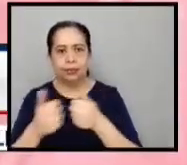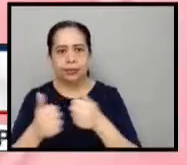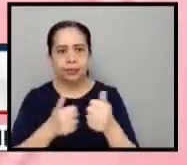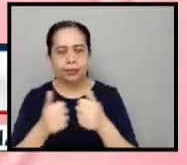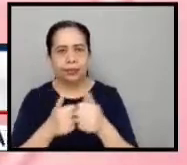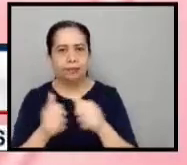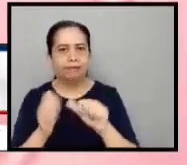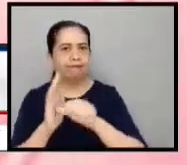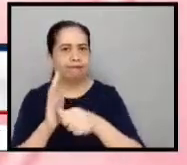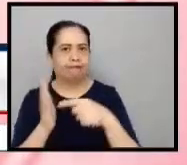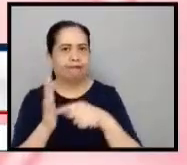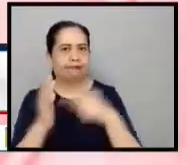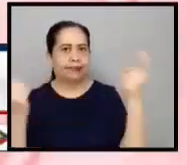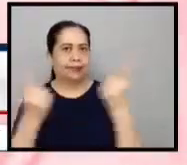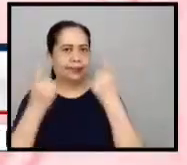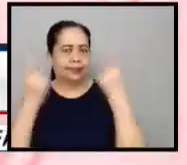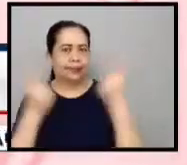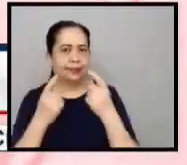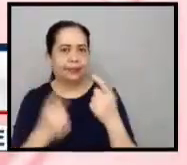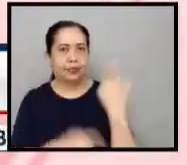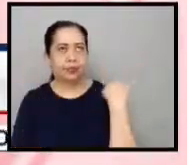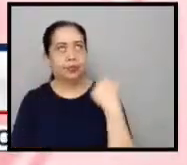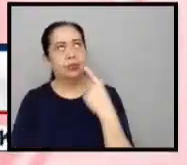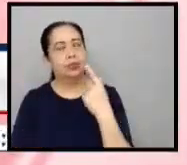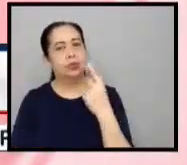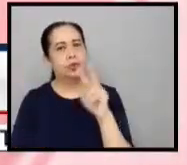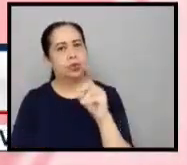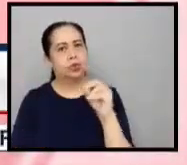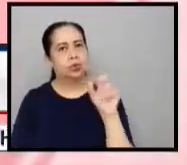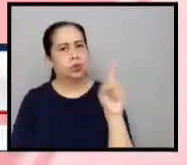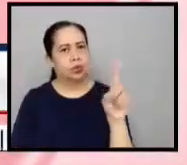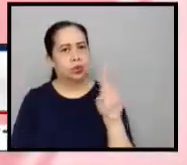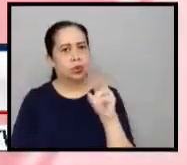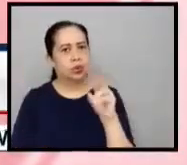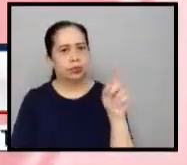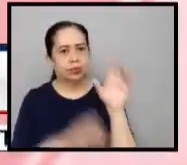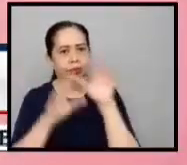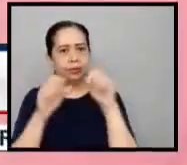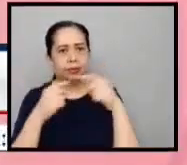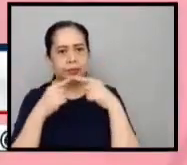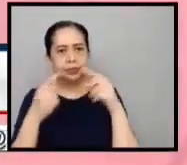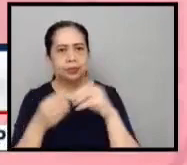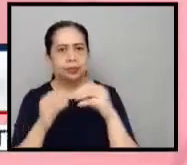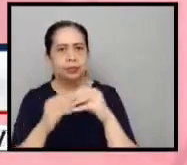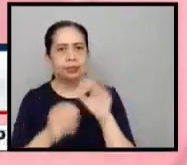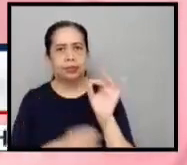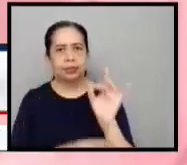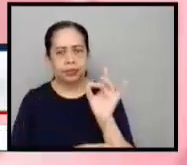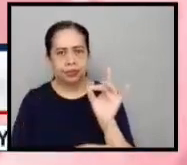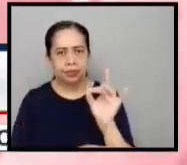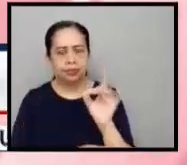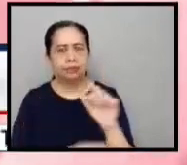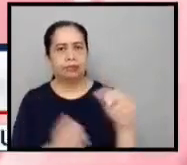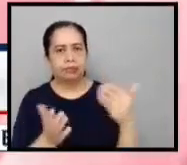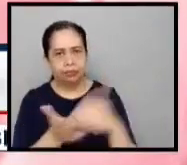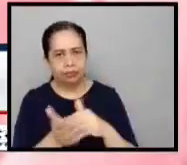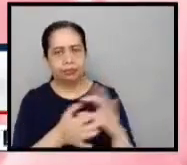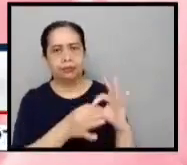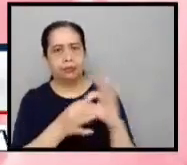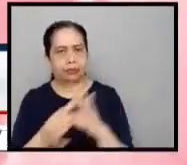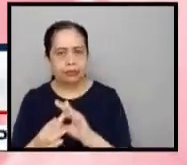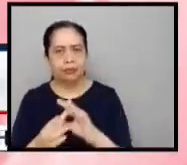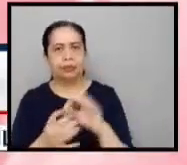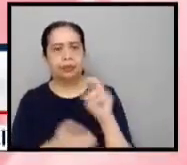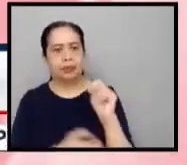of the celebration. Noong 2001 naman po, Presidential Proclamation number 80 affirmed the mission of NAMCIA for